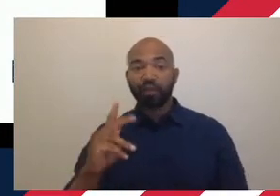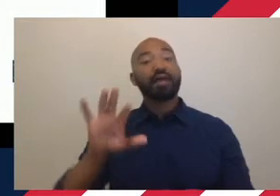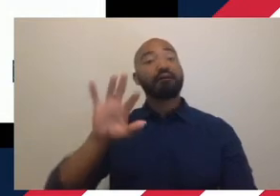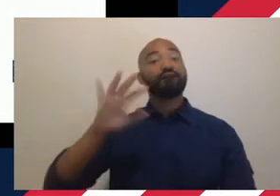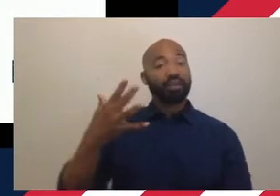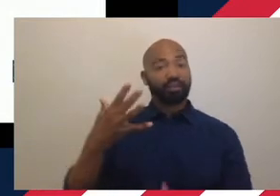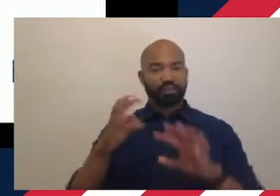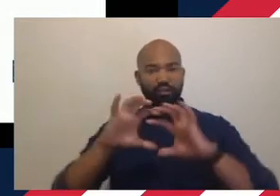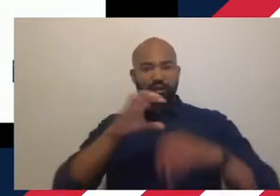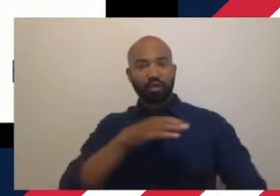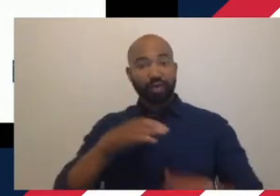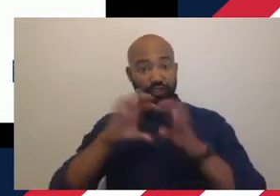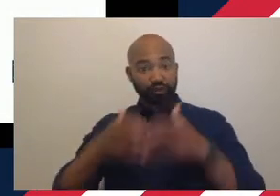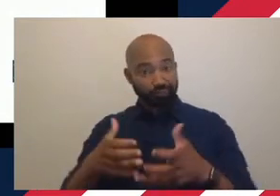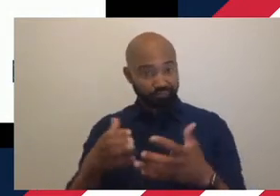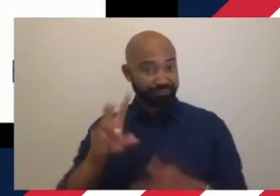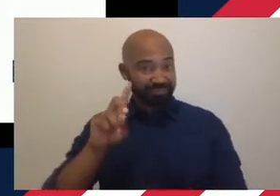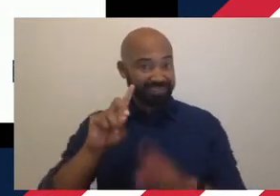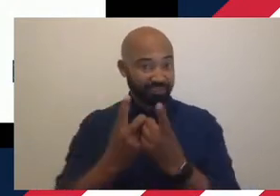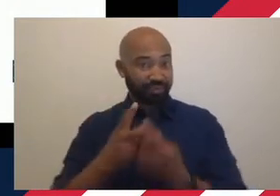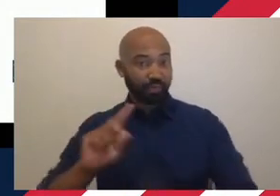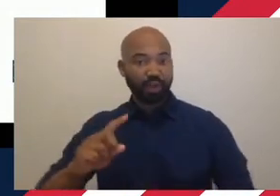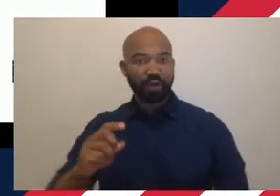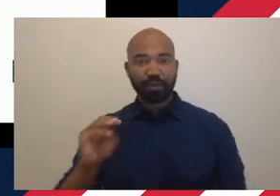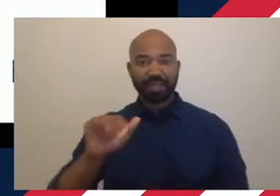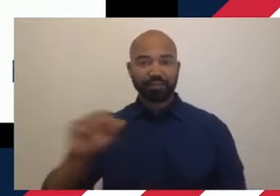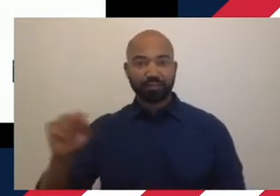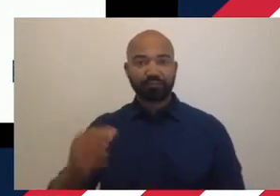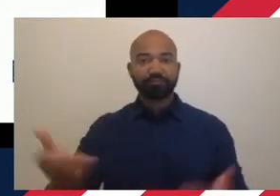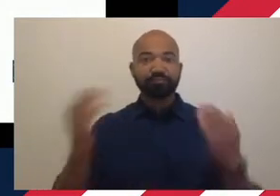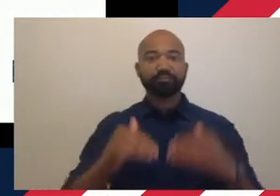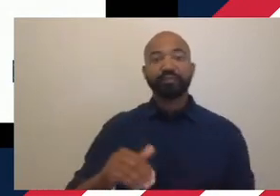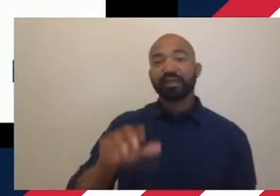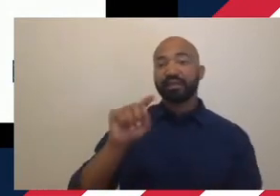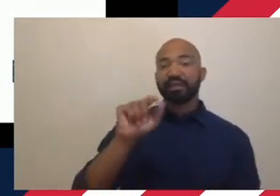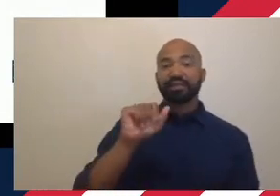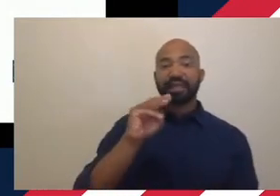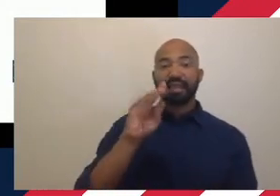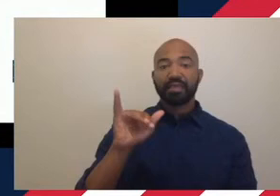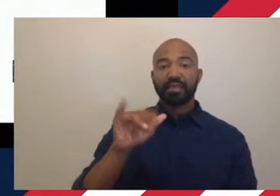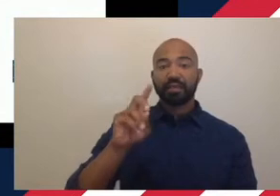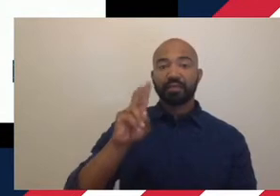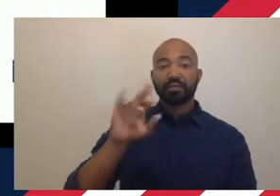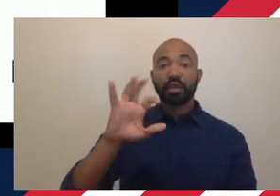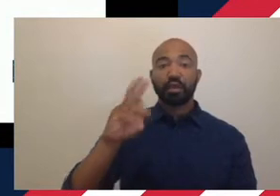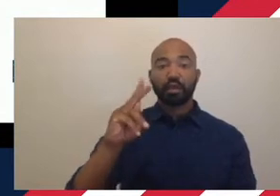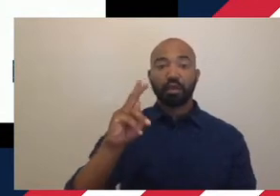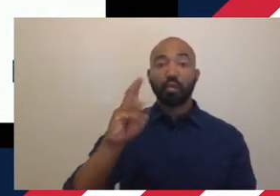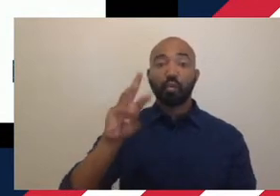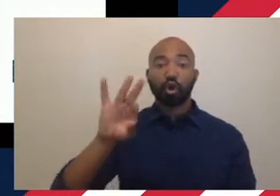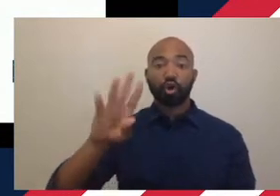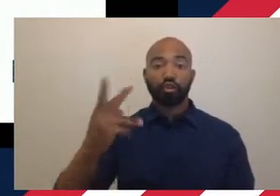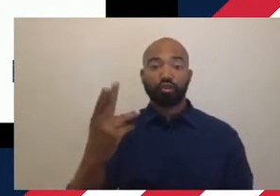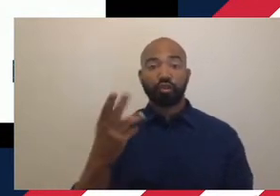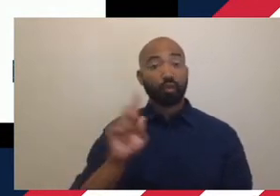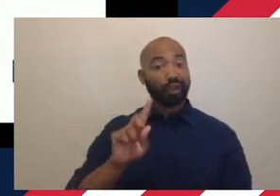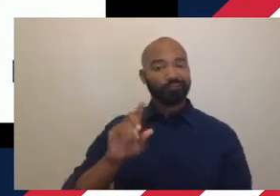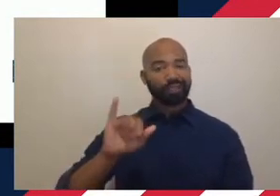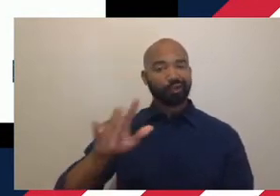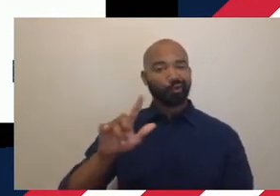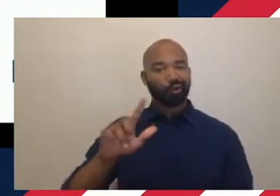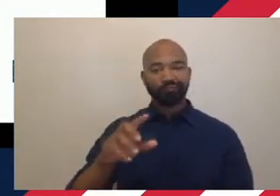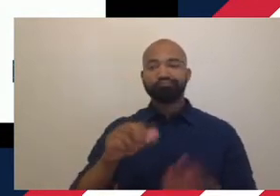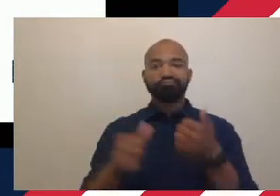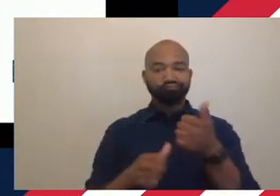District in Massachusetts. And Senator Tammy Duckworth of Illinois serves as the junior senator from the state of